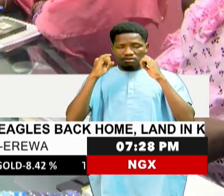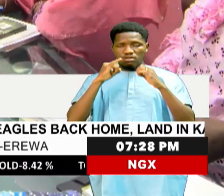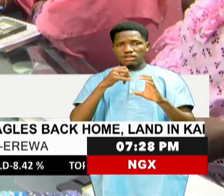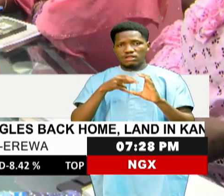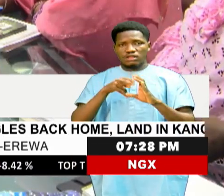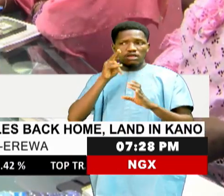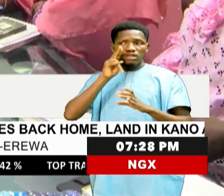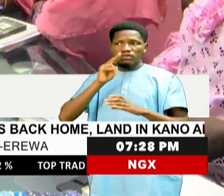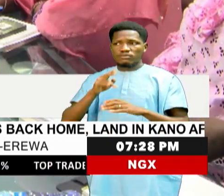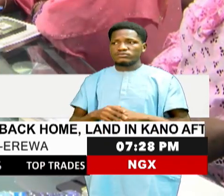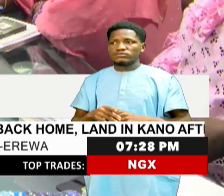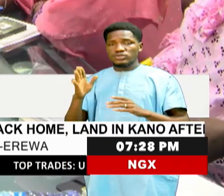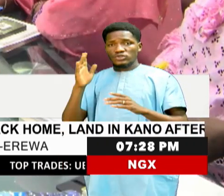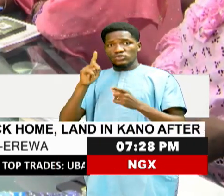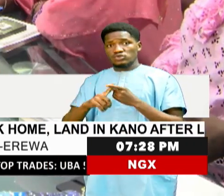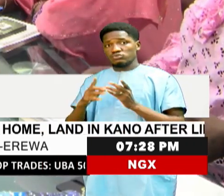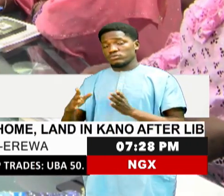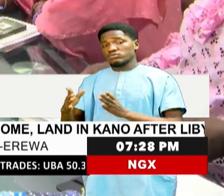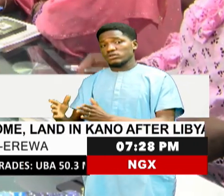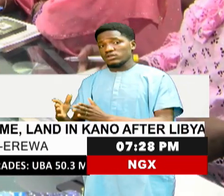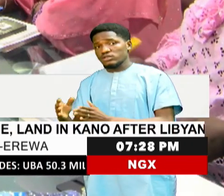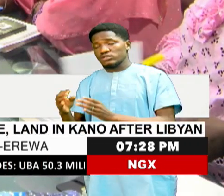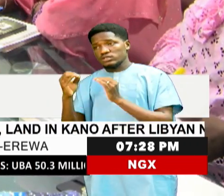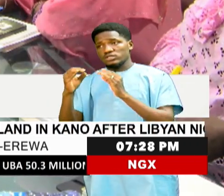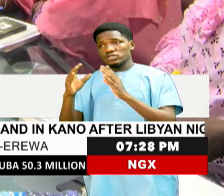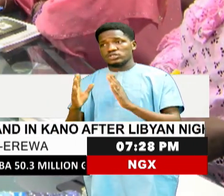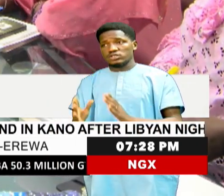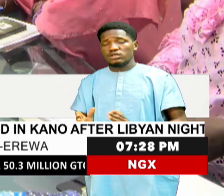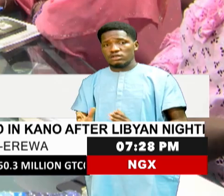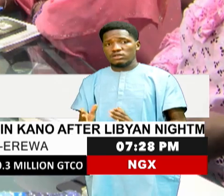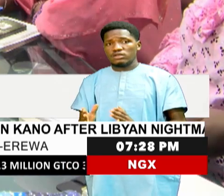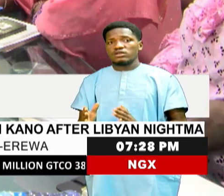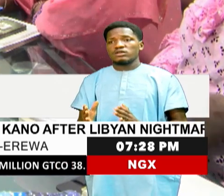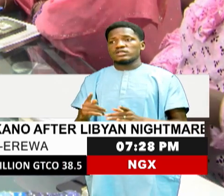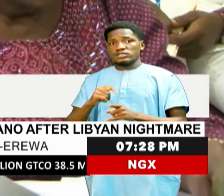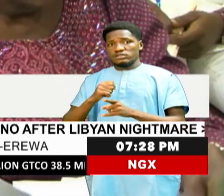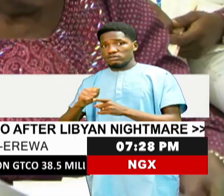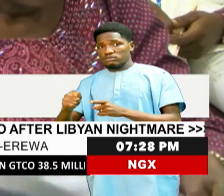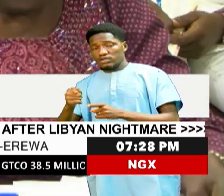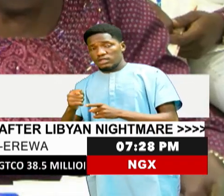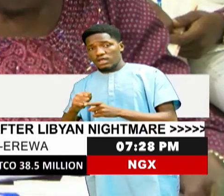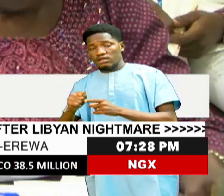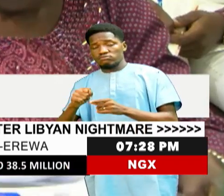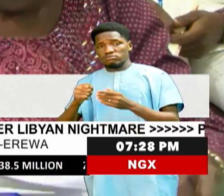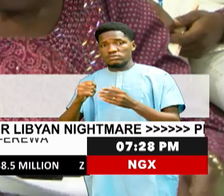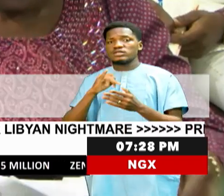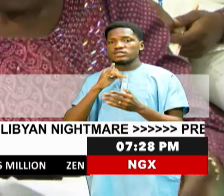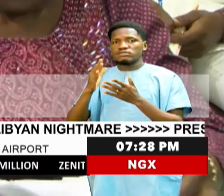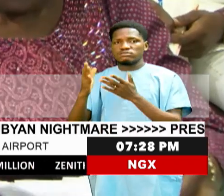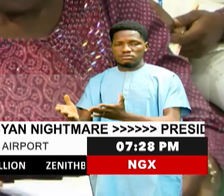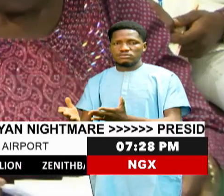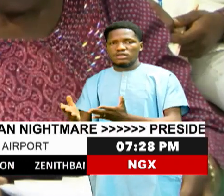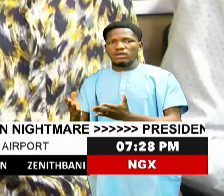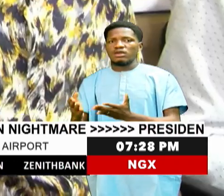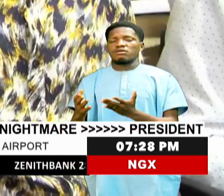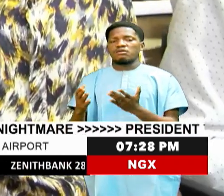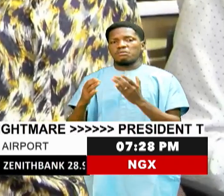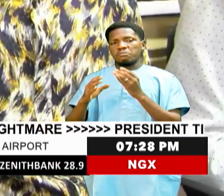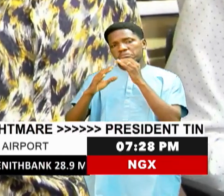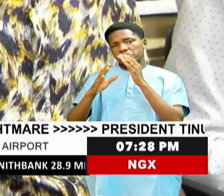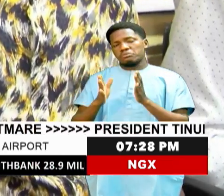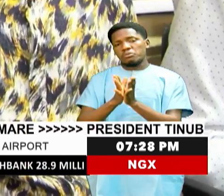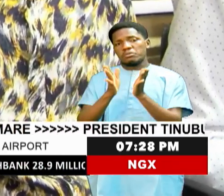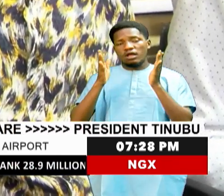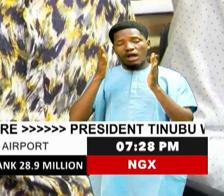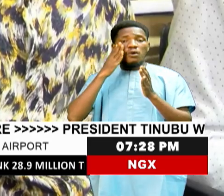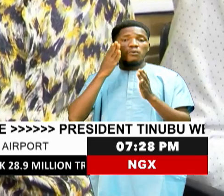shift, training programs are in the pipeline and a public awareness campaign will be launched soon to introduce the